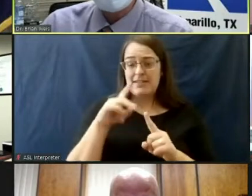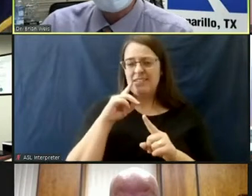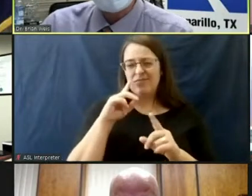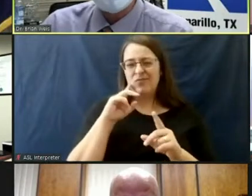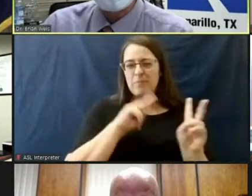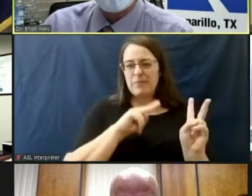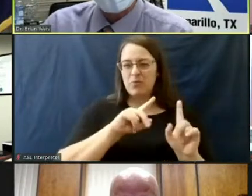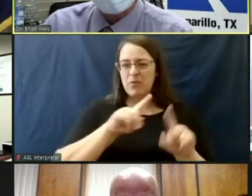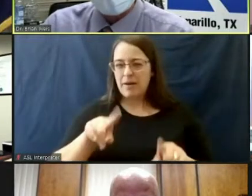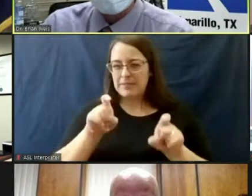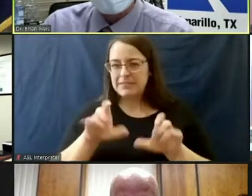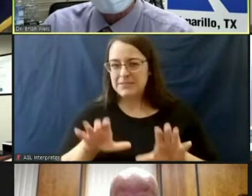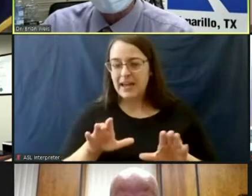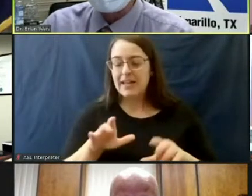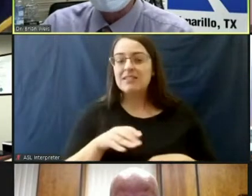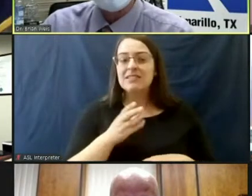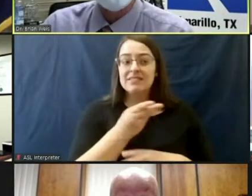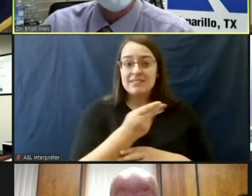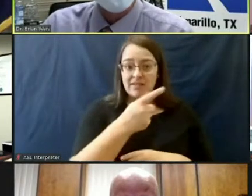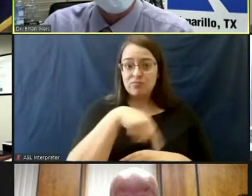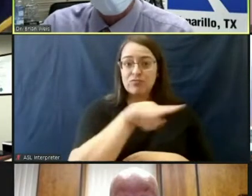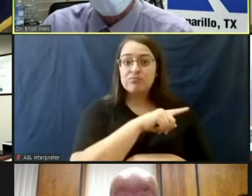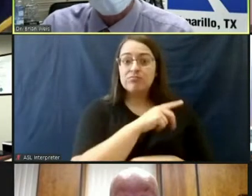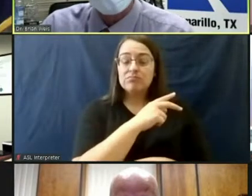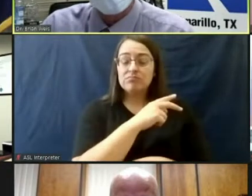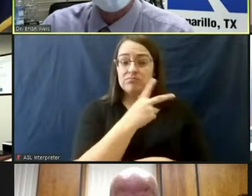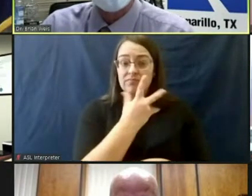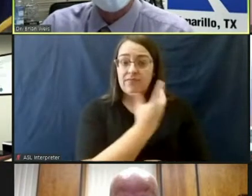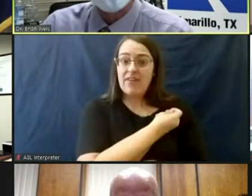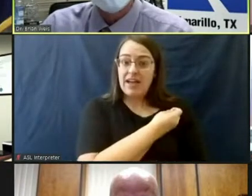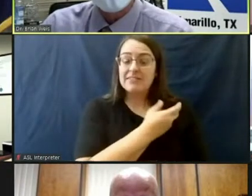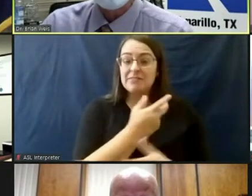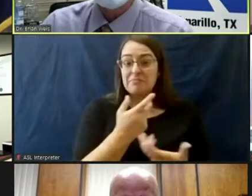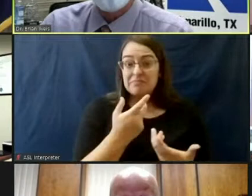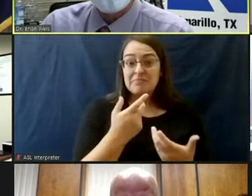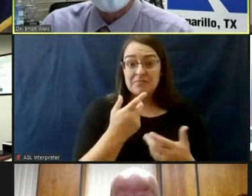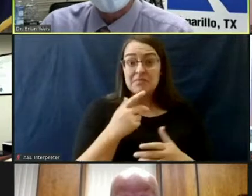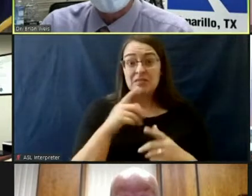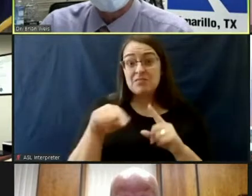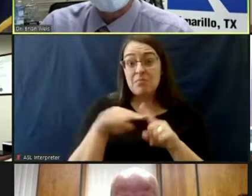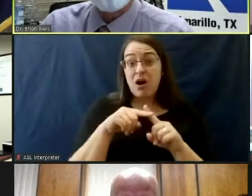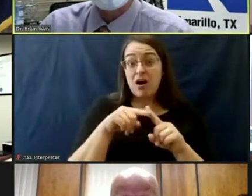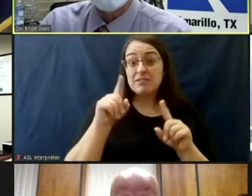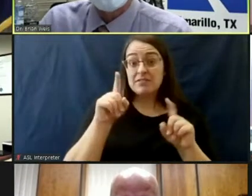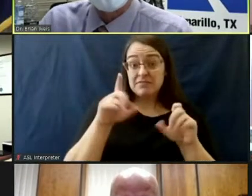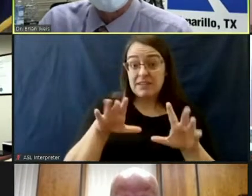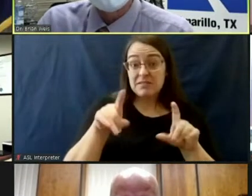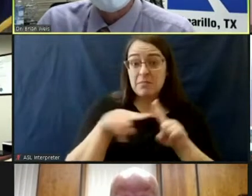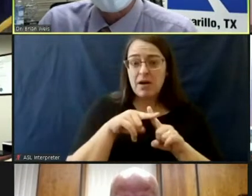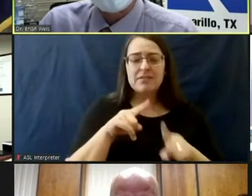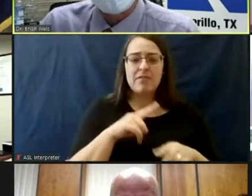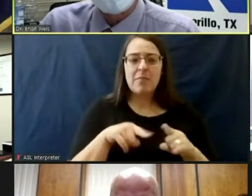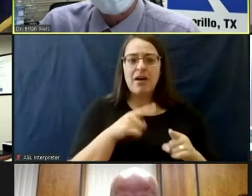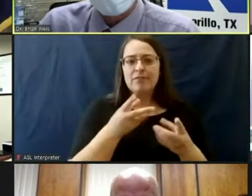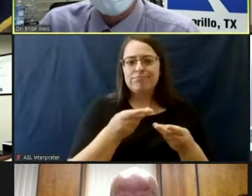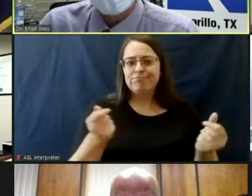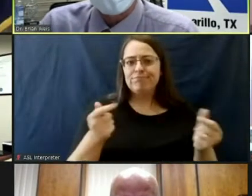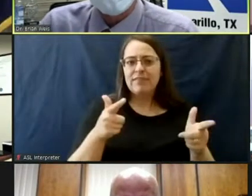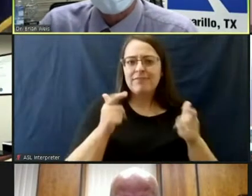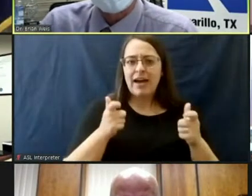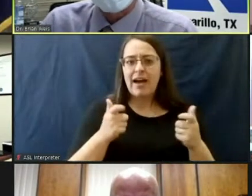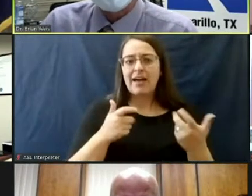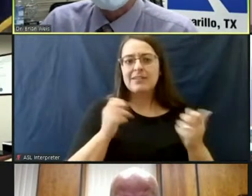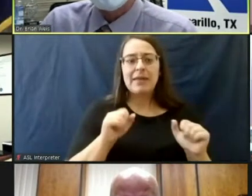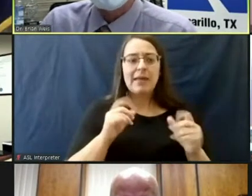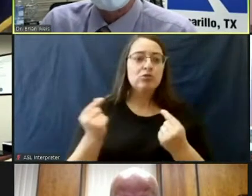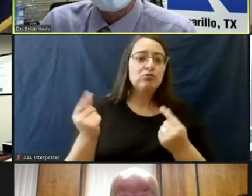is still a fair number of those that are vaccinated, and they tend to shrug it off pretty quickly and feel well and be able to get back to their life without needing to be